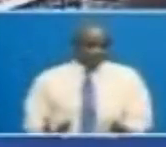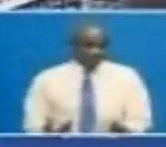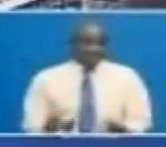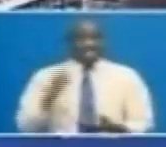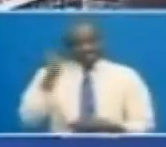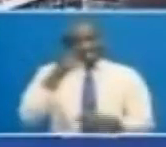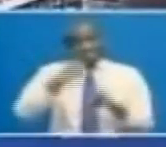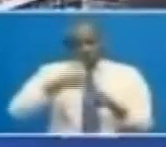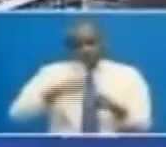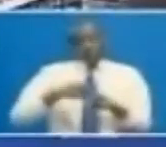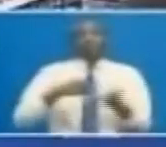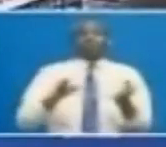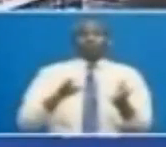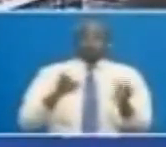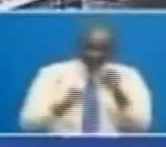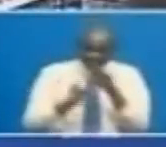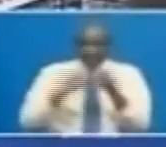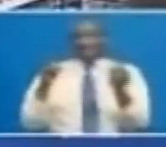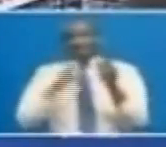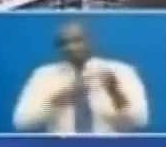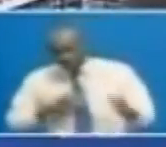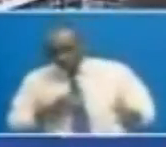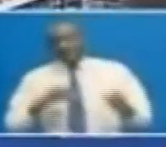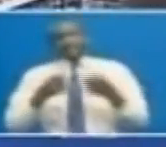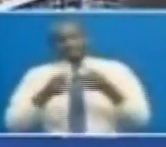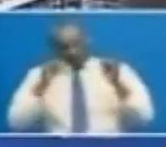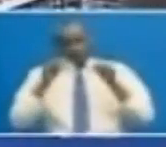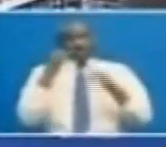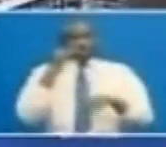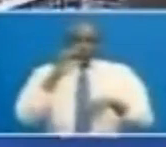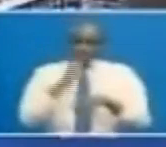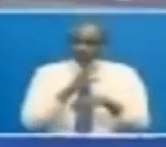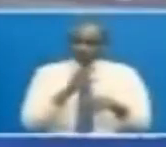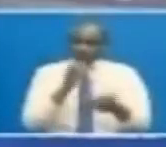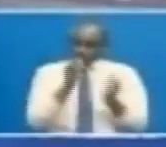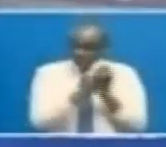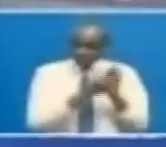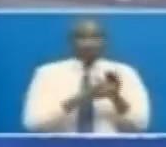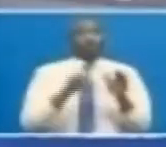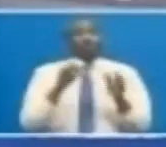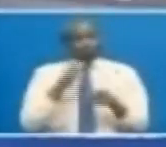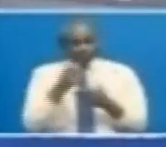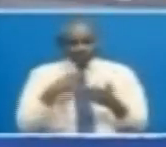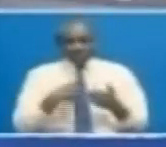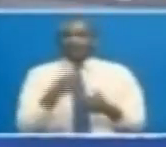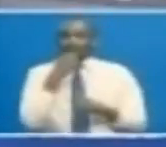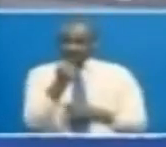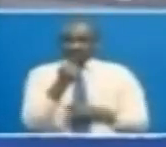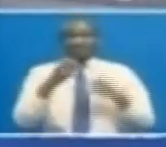Kenya's total wage bill, including ministries, commissions and independent constitutional offices, is estimated at